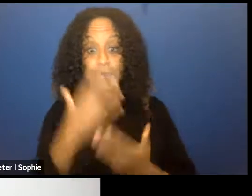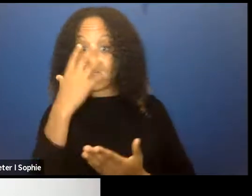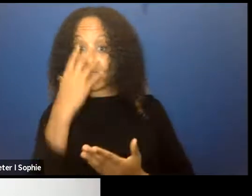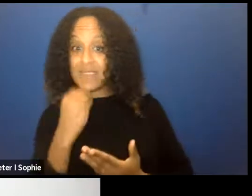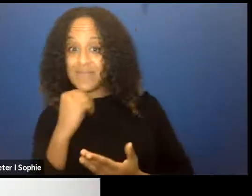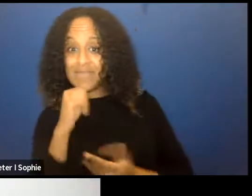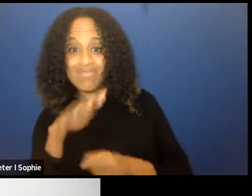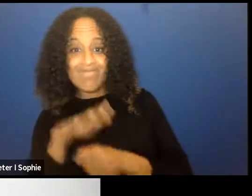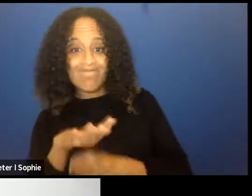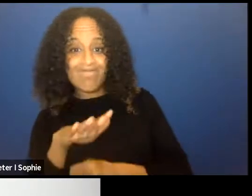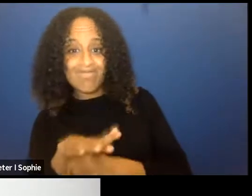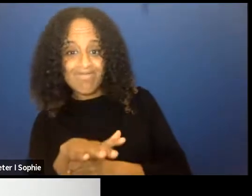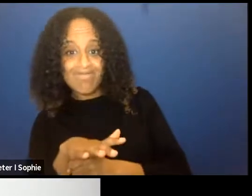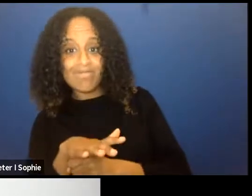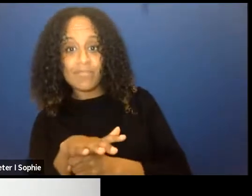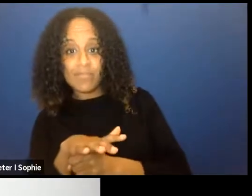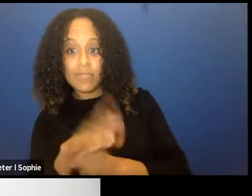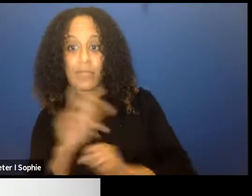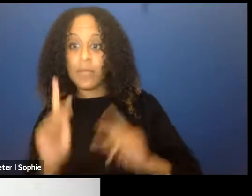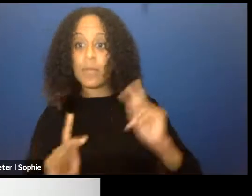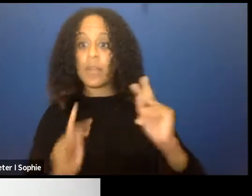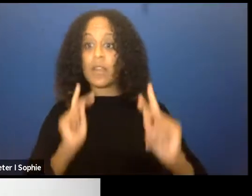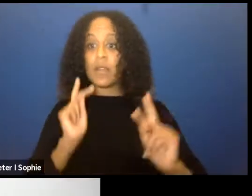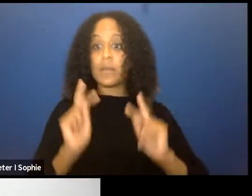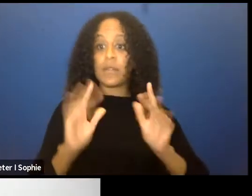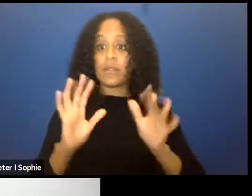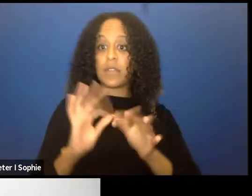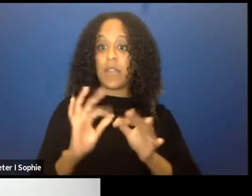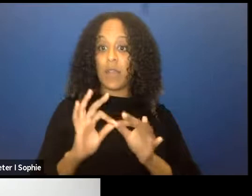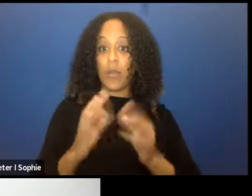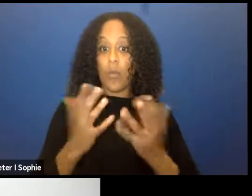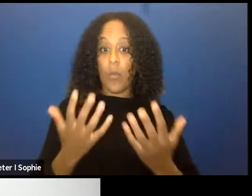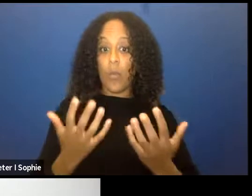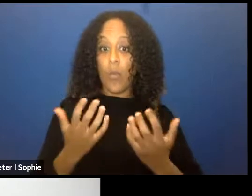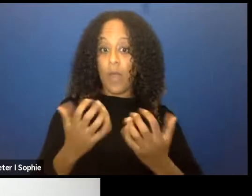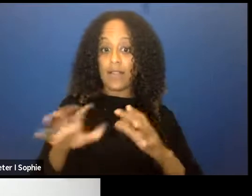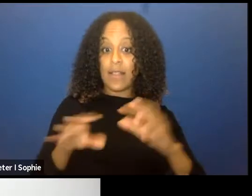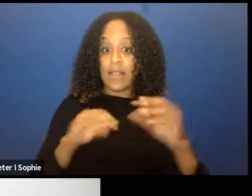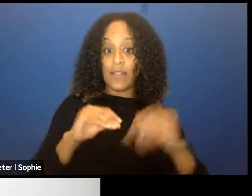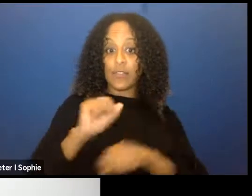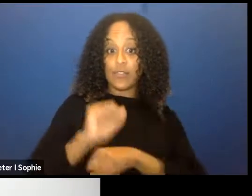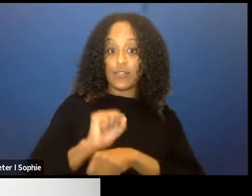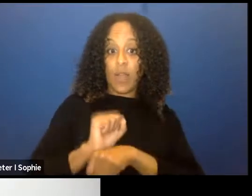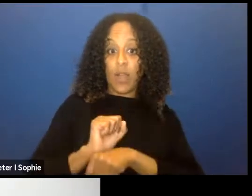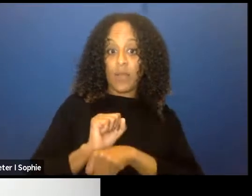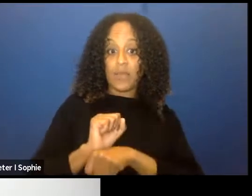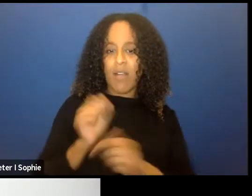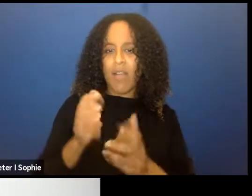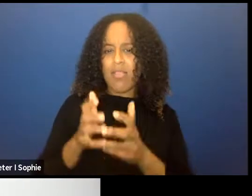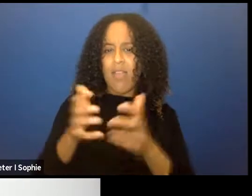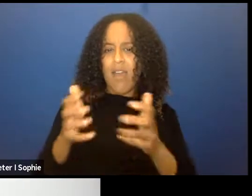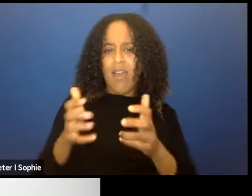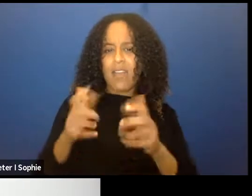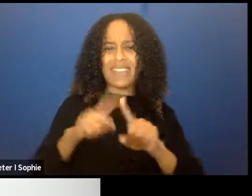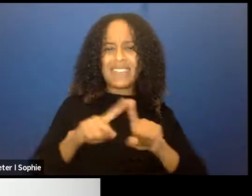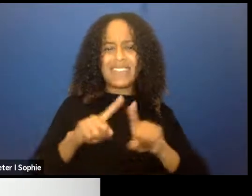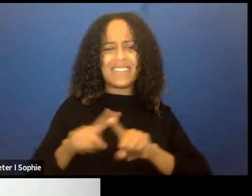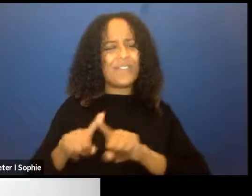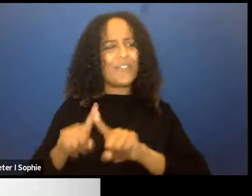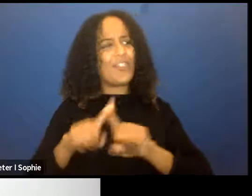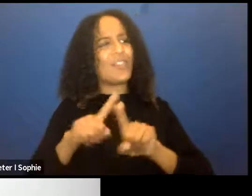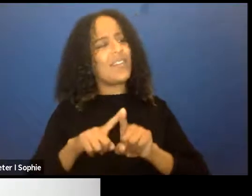sleeplessness, and people saying that they perhaps would want to leave their jobs. So it's just a lot of different, it's